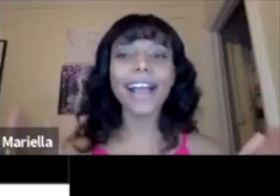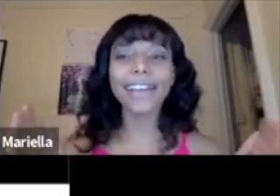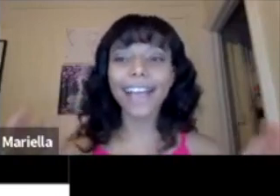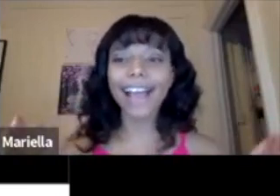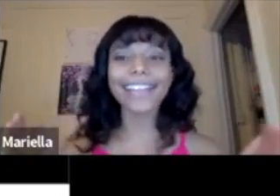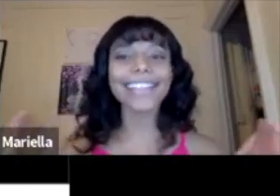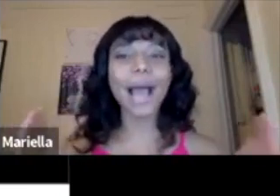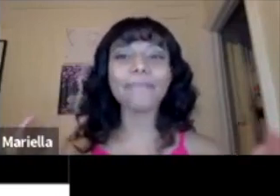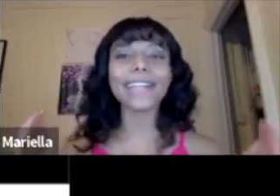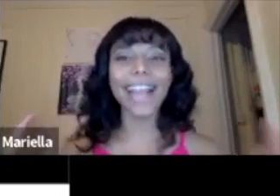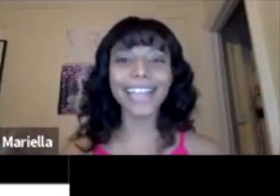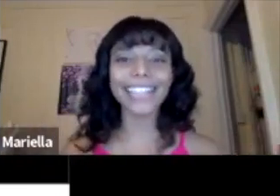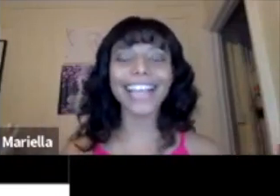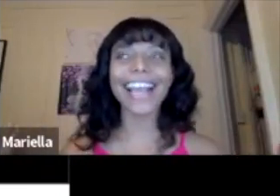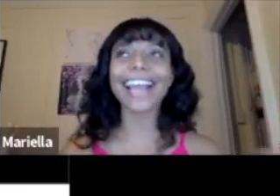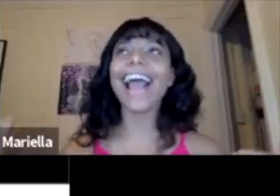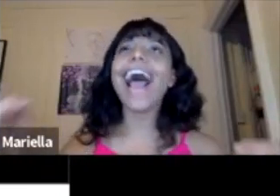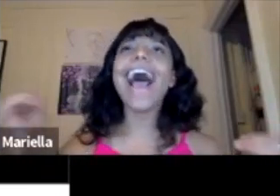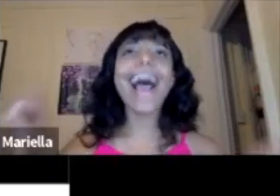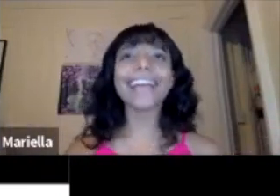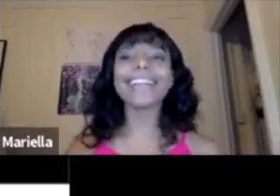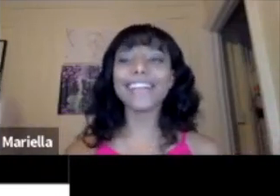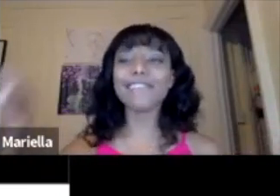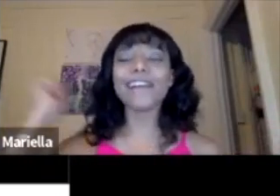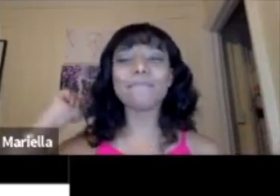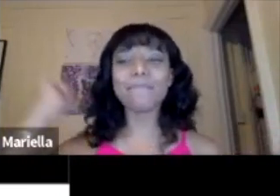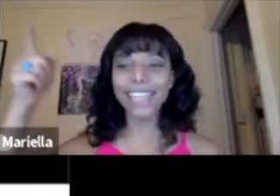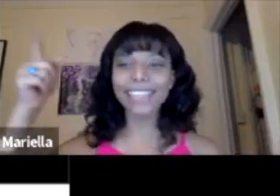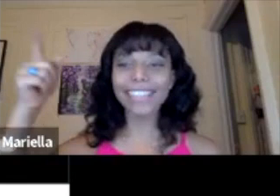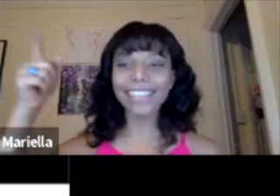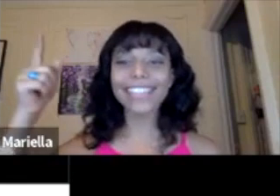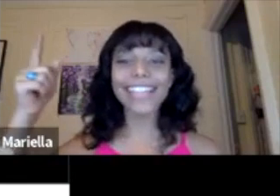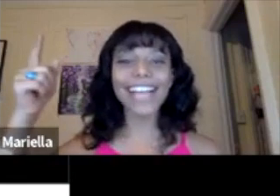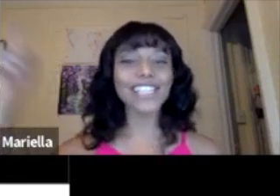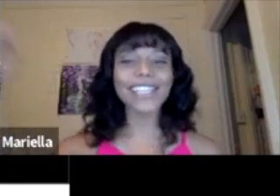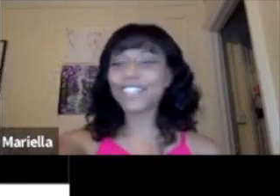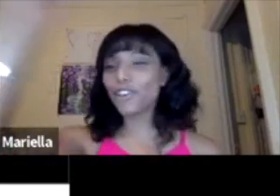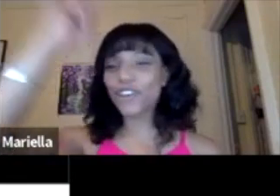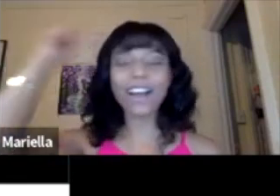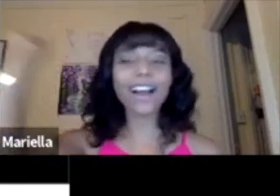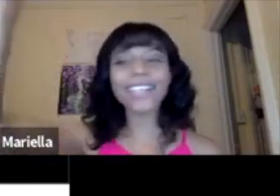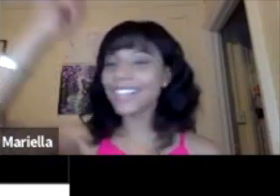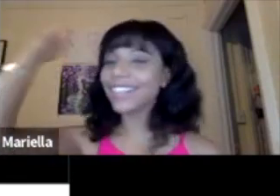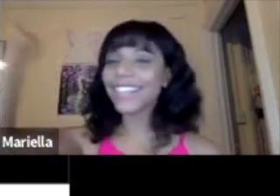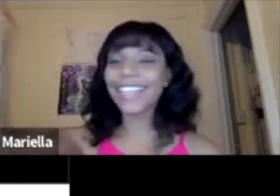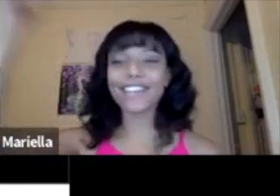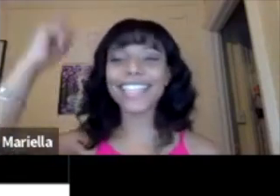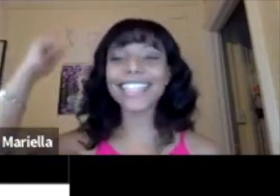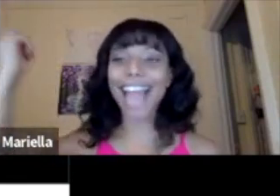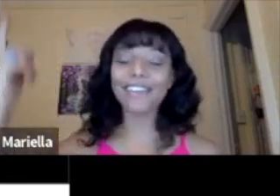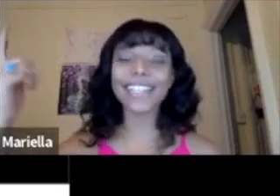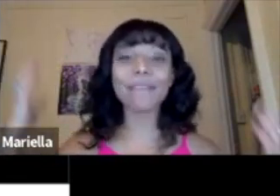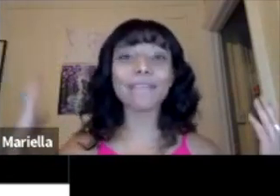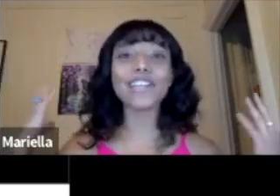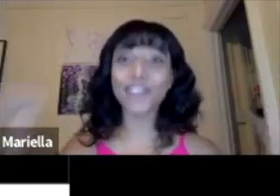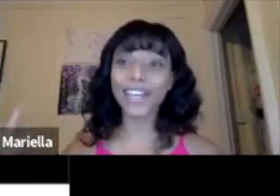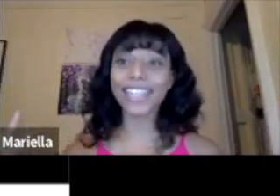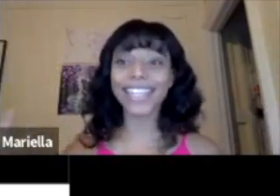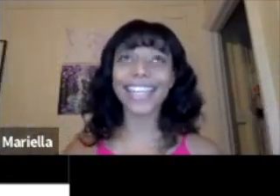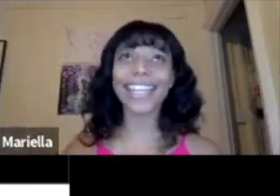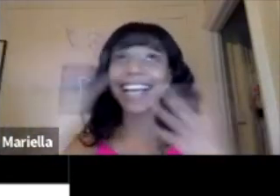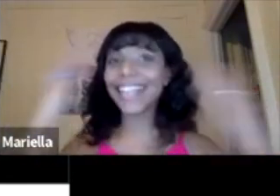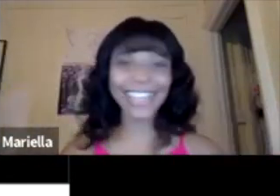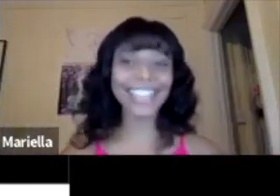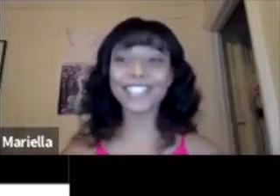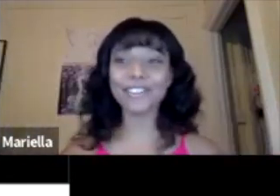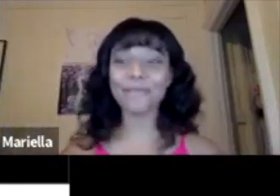sorry, again, this happened yesterday. I live in a major intersection, and so you're constantly hearing sirens. I'm in New York